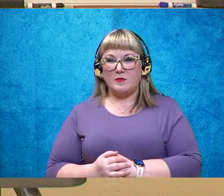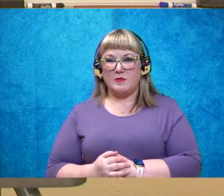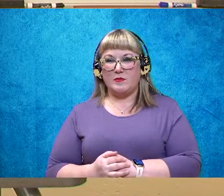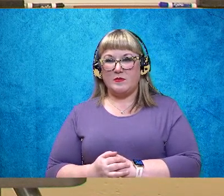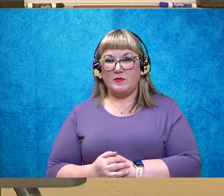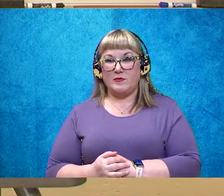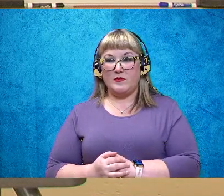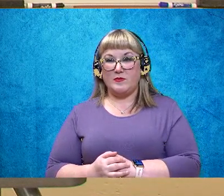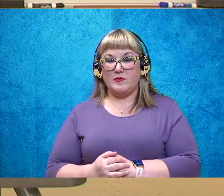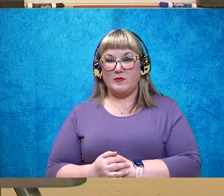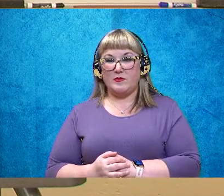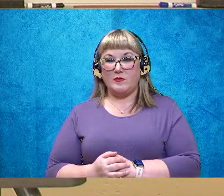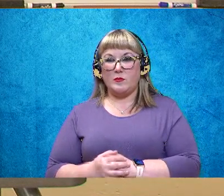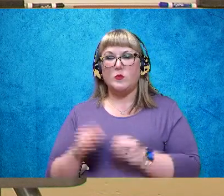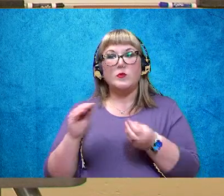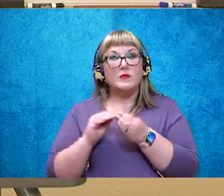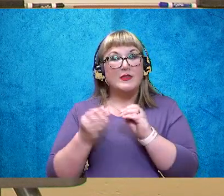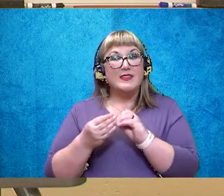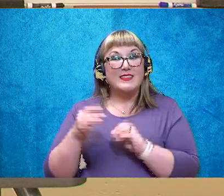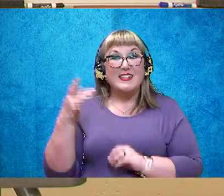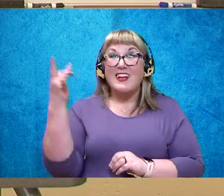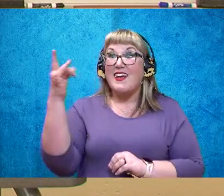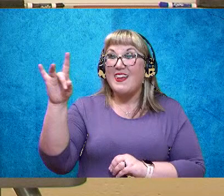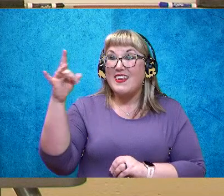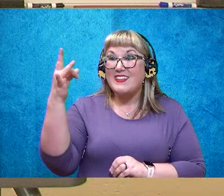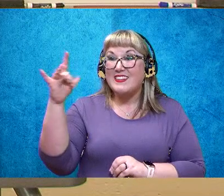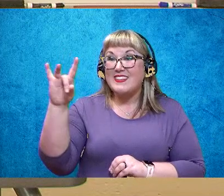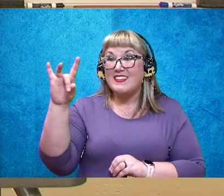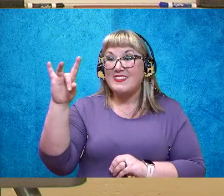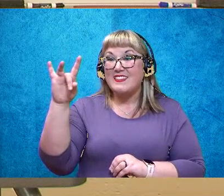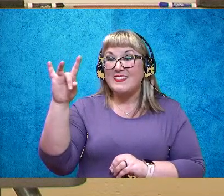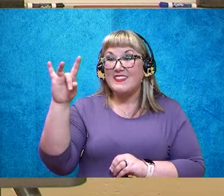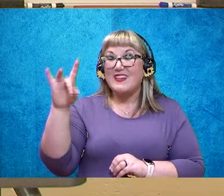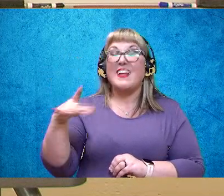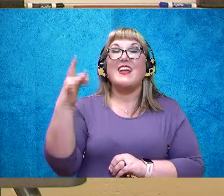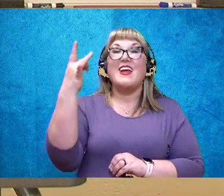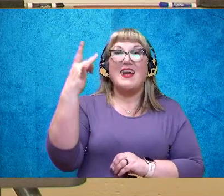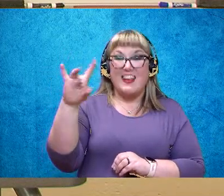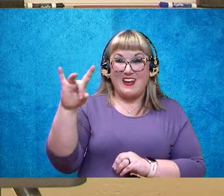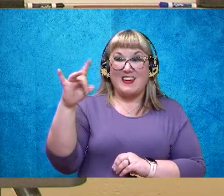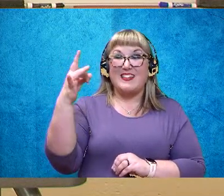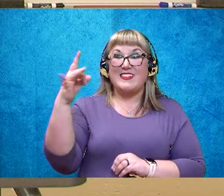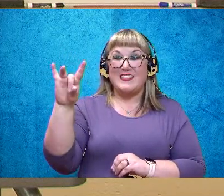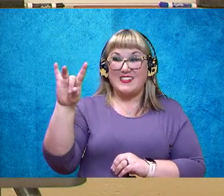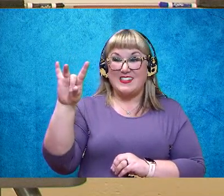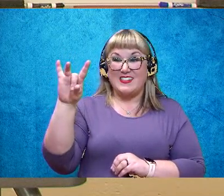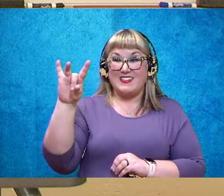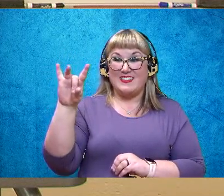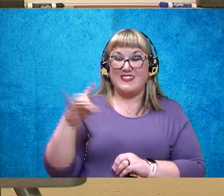All right, how about number 18? Can you find number 18